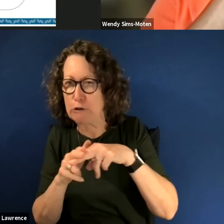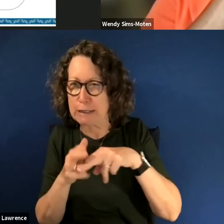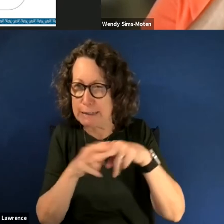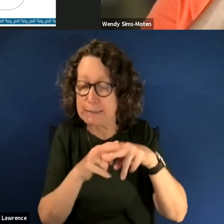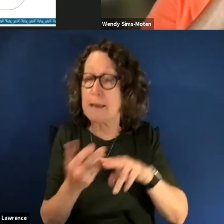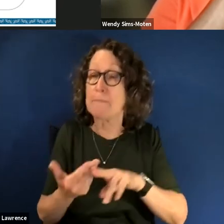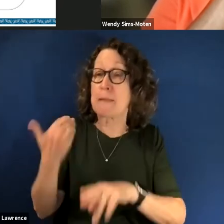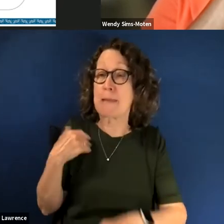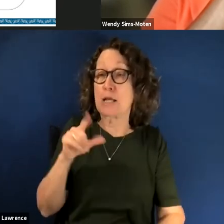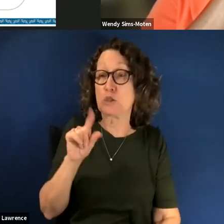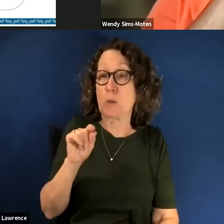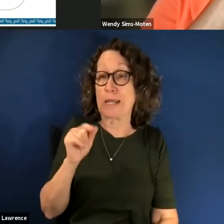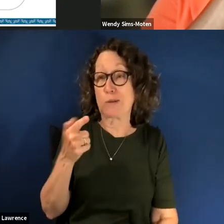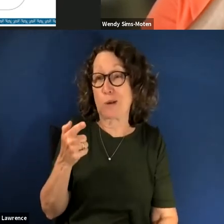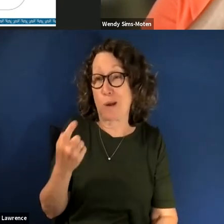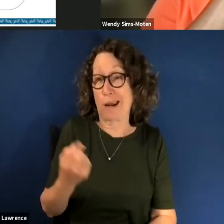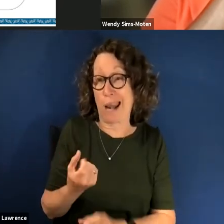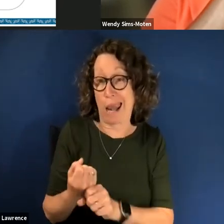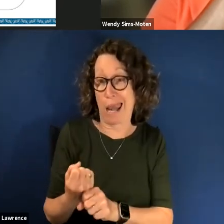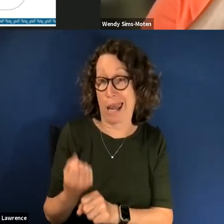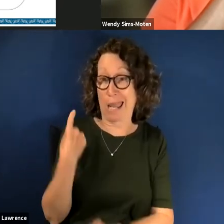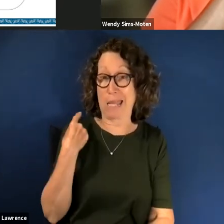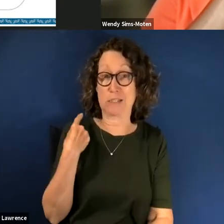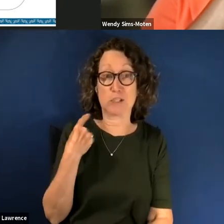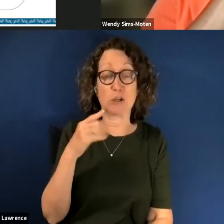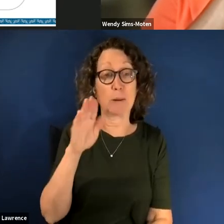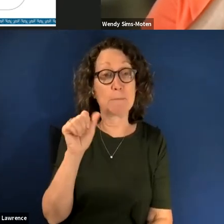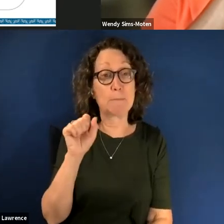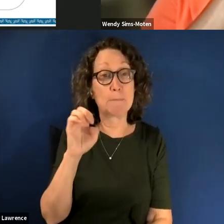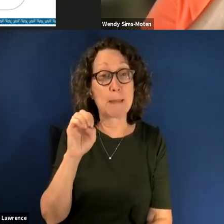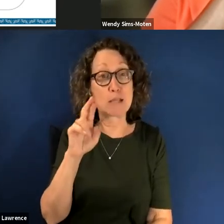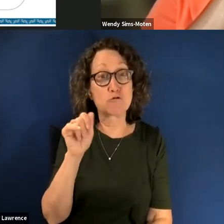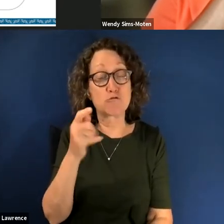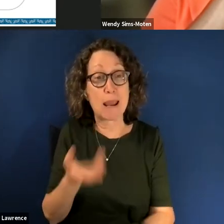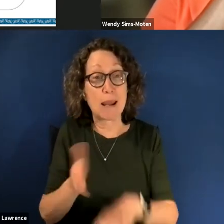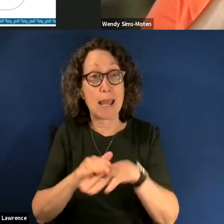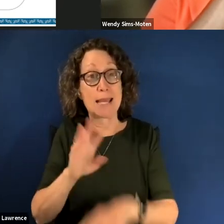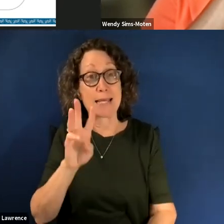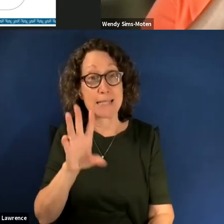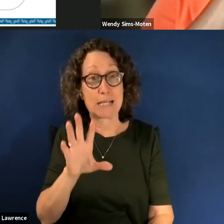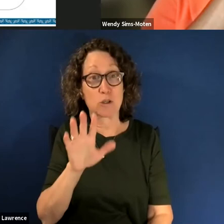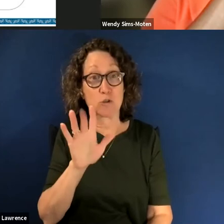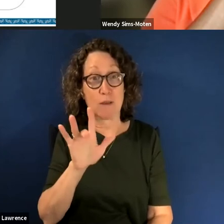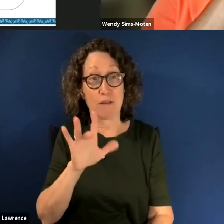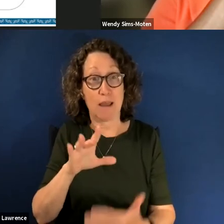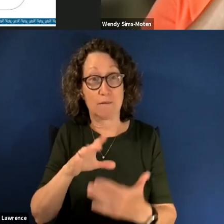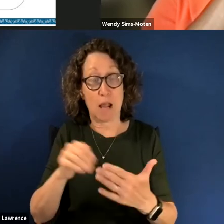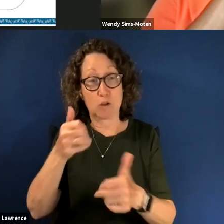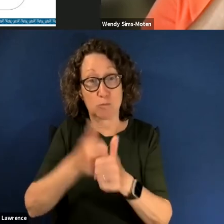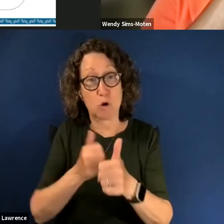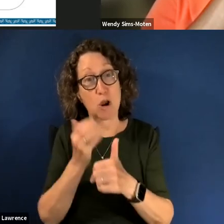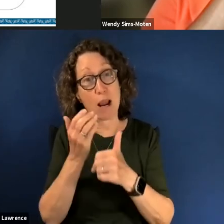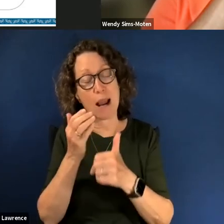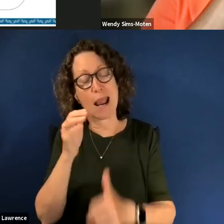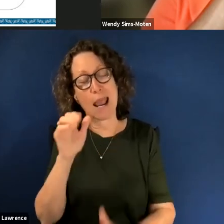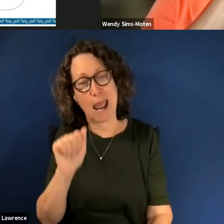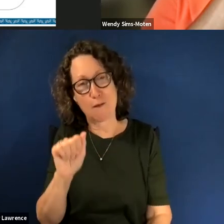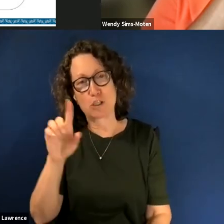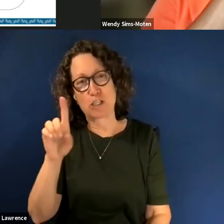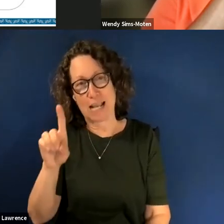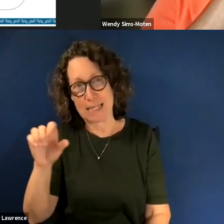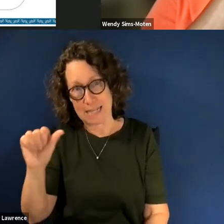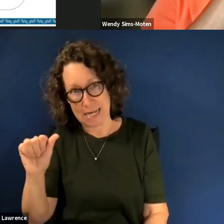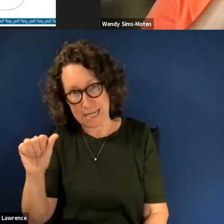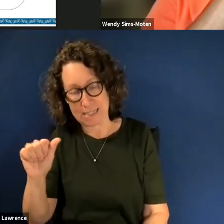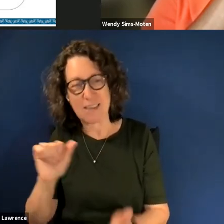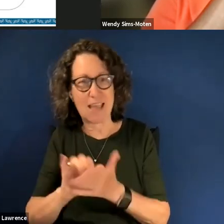in 2021, just last year, the base rate had increased to $625 per average daily attendance. So